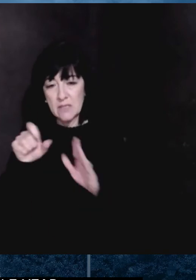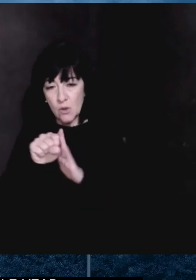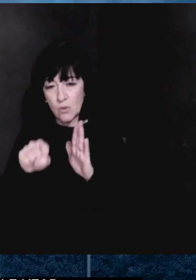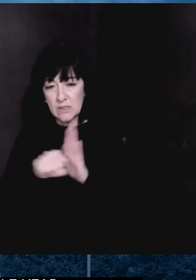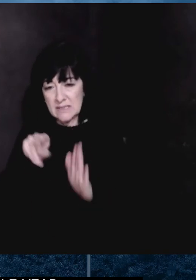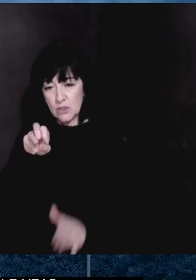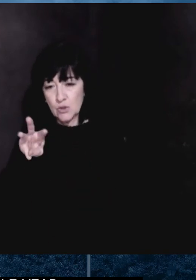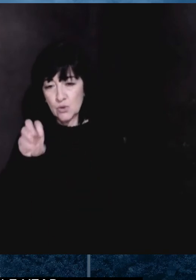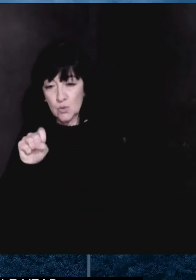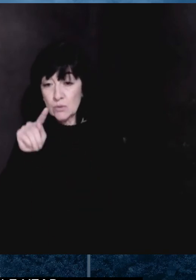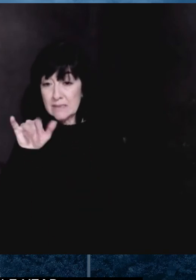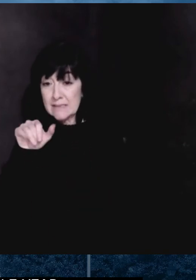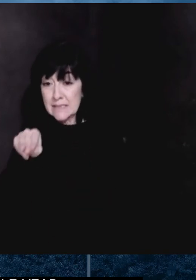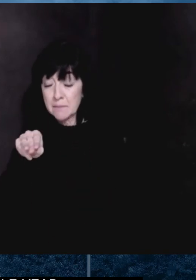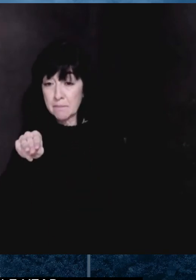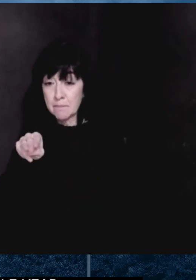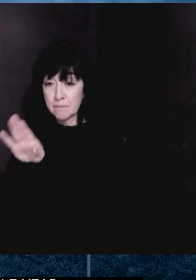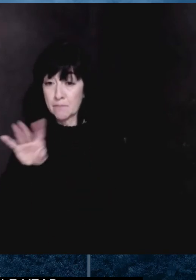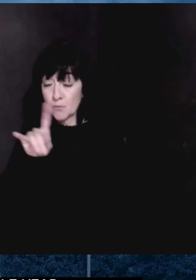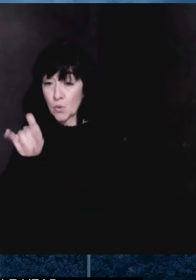Tim.